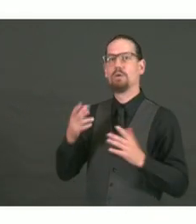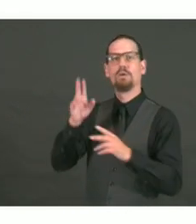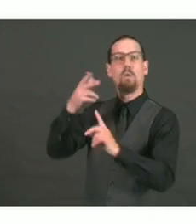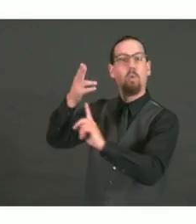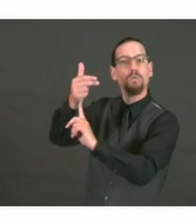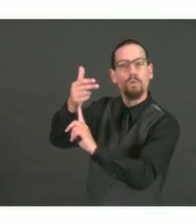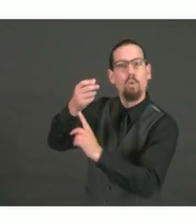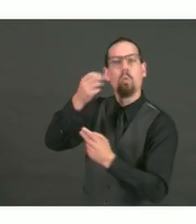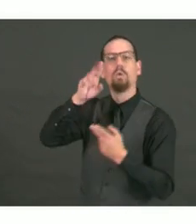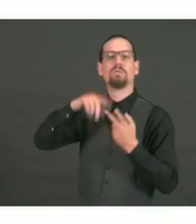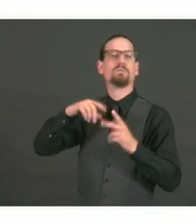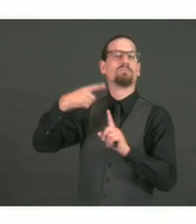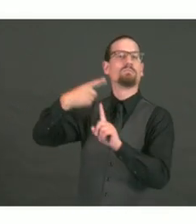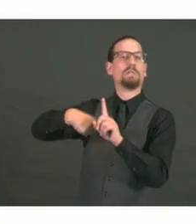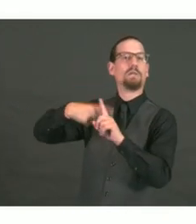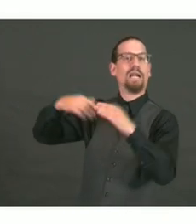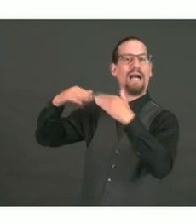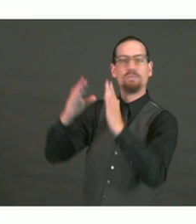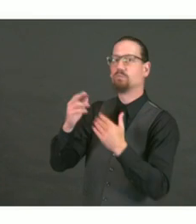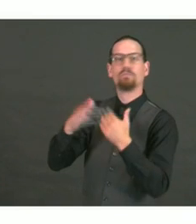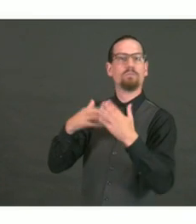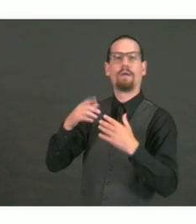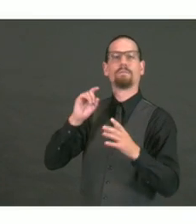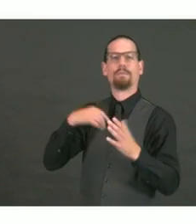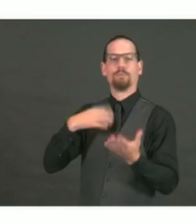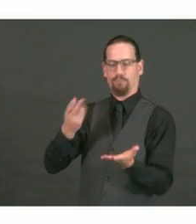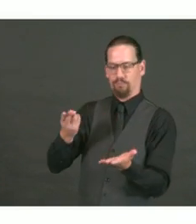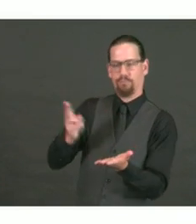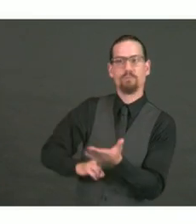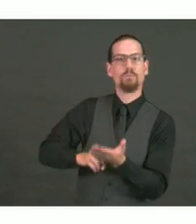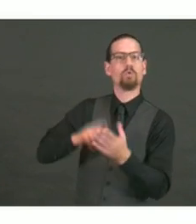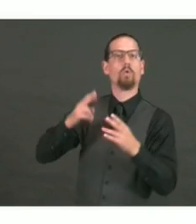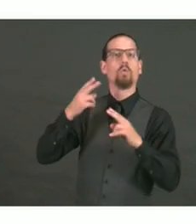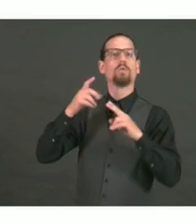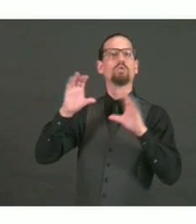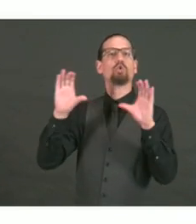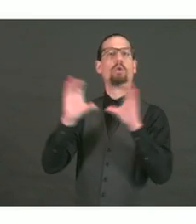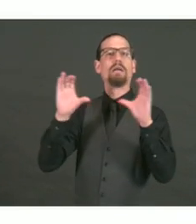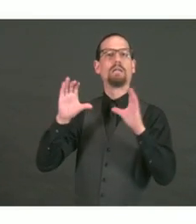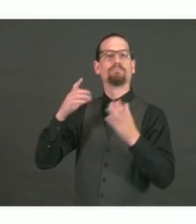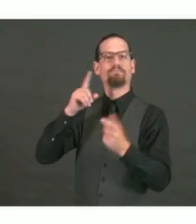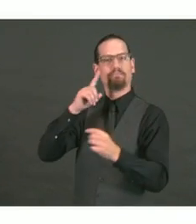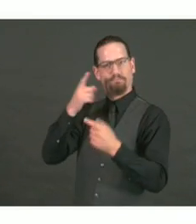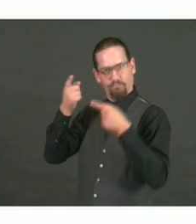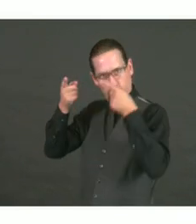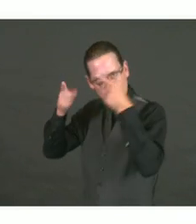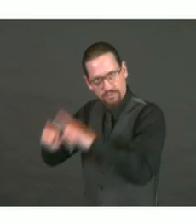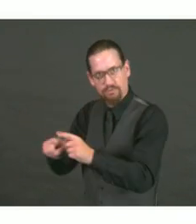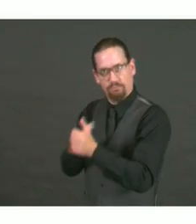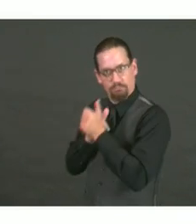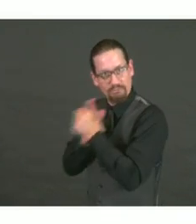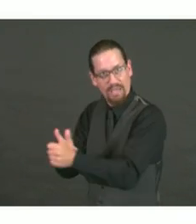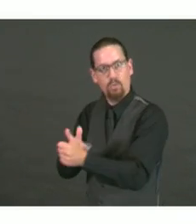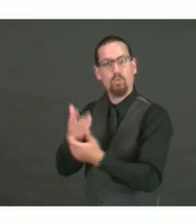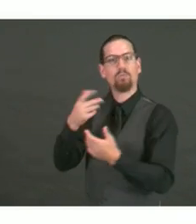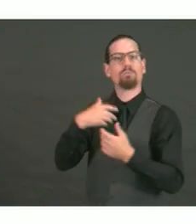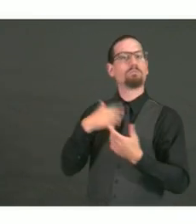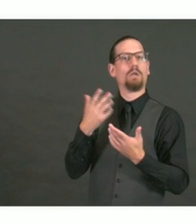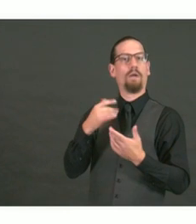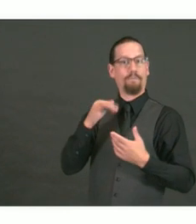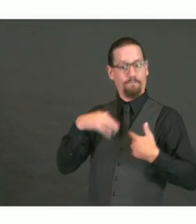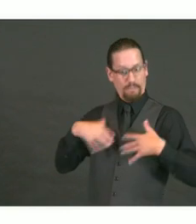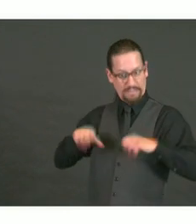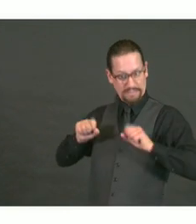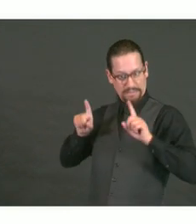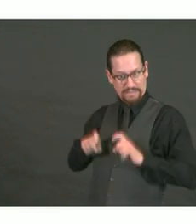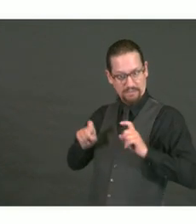verifying that they have had a negative test result or that they intend to quarantine for 14 days while they are here. If they do not do